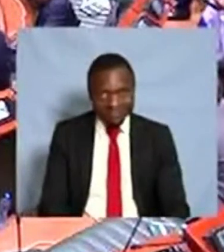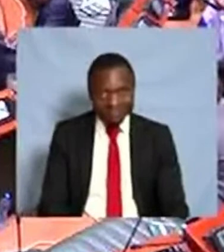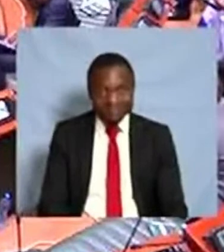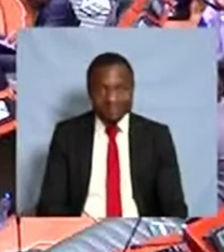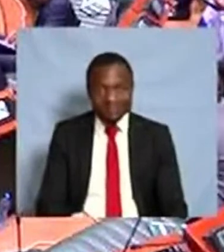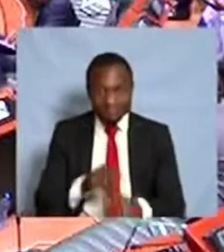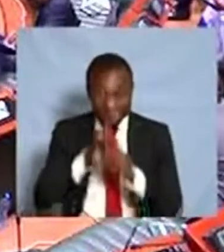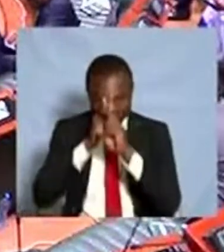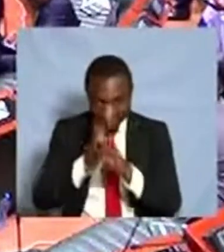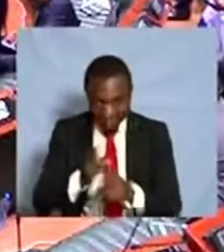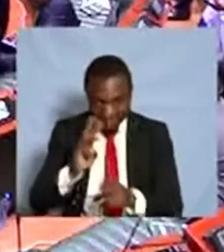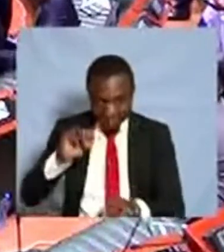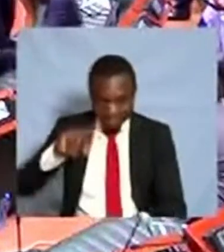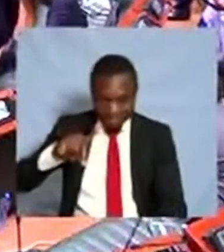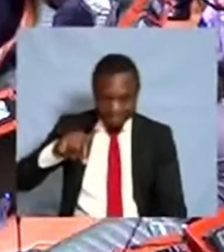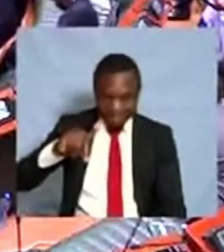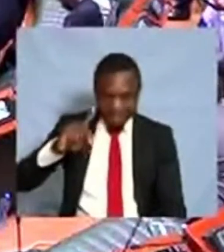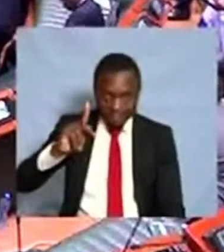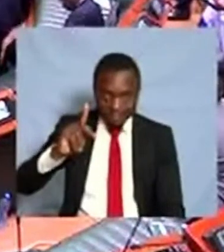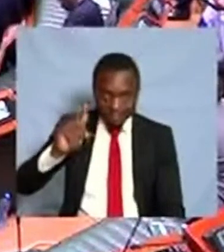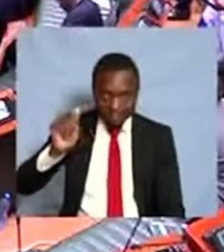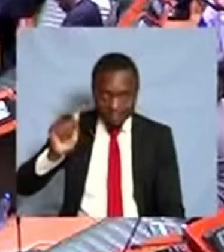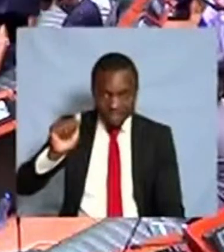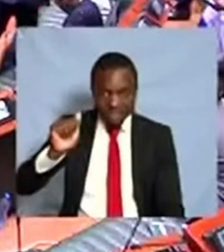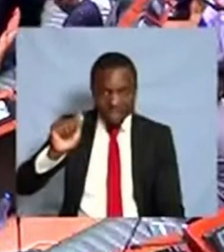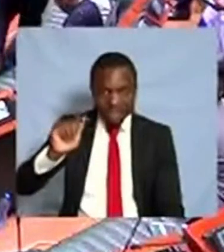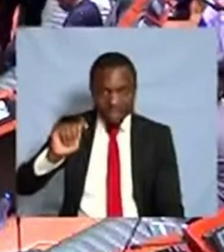The Honorable Member for Katanshi.